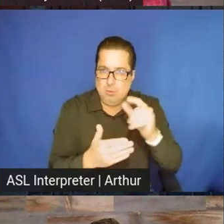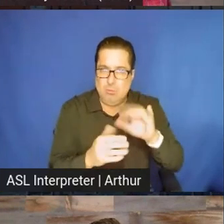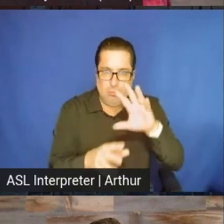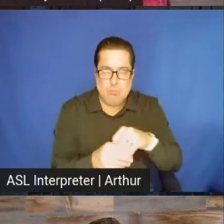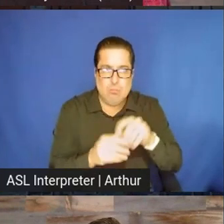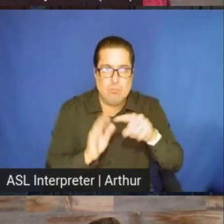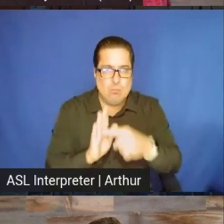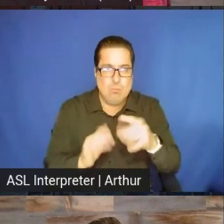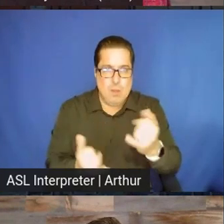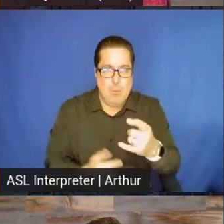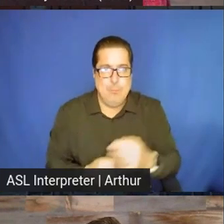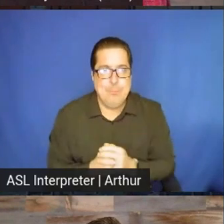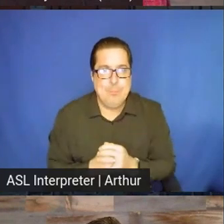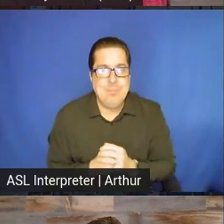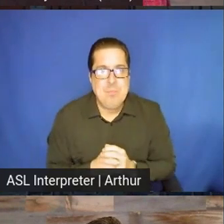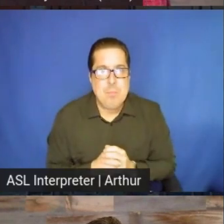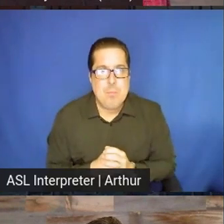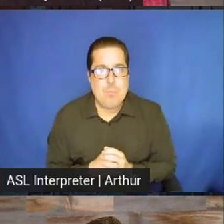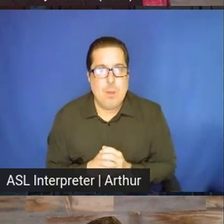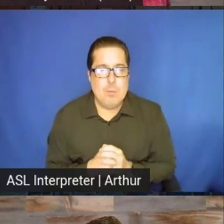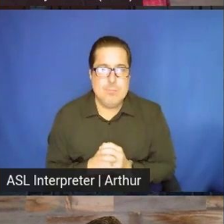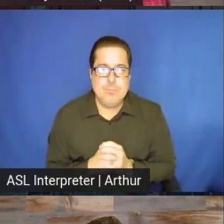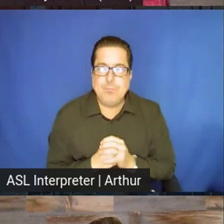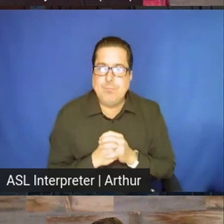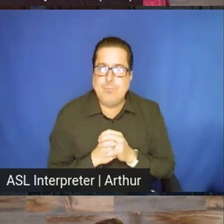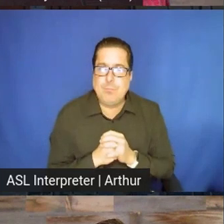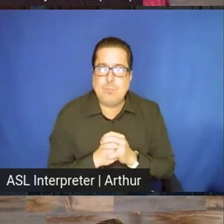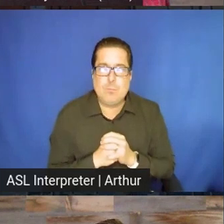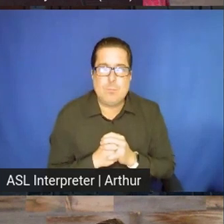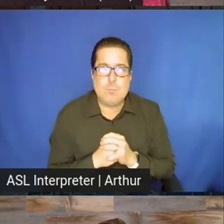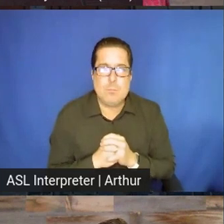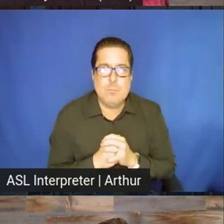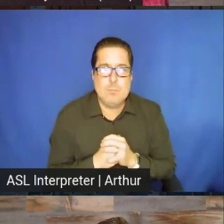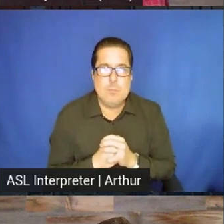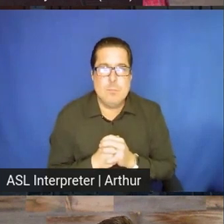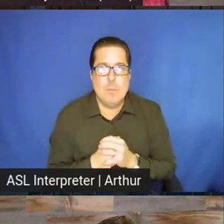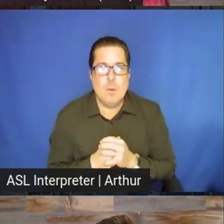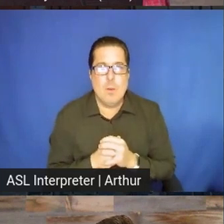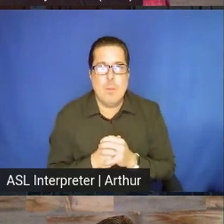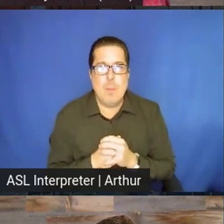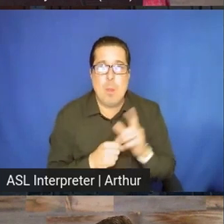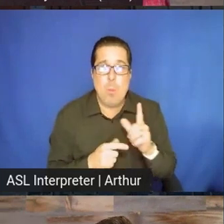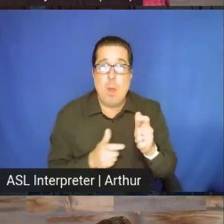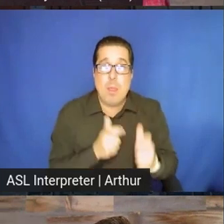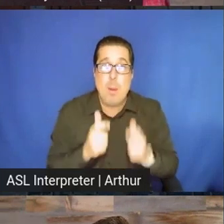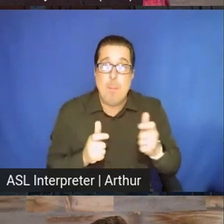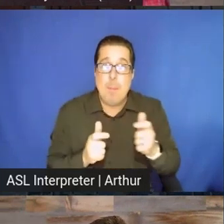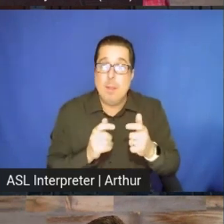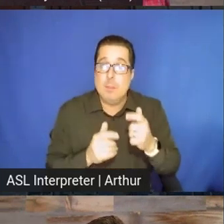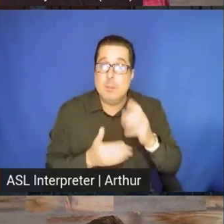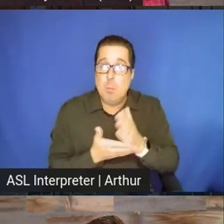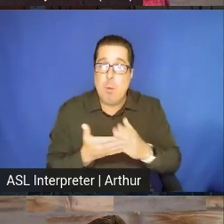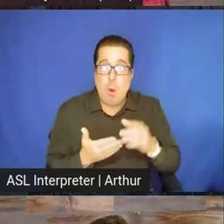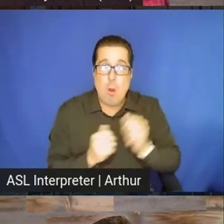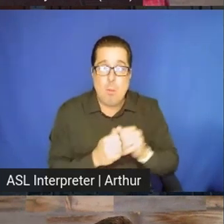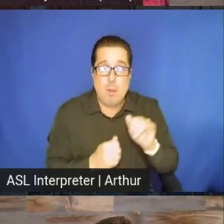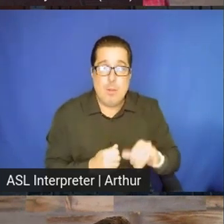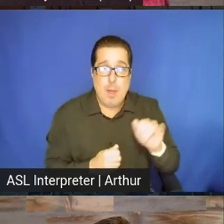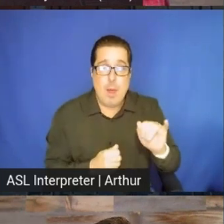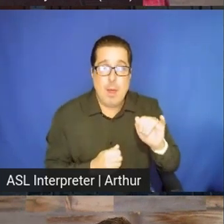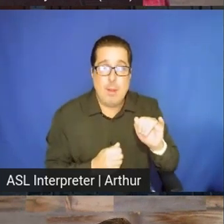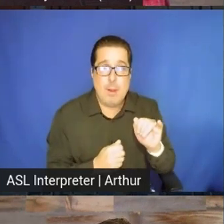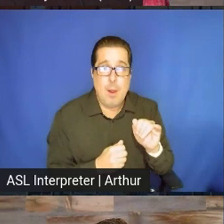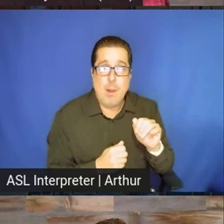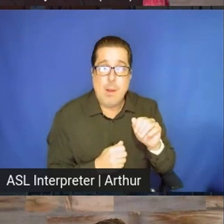So one of the biggest tenets for VPC CNI is we would want to iteratively improve the experience